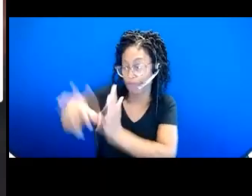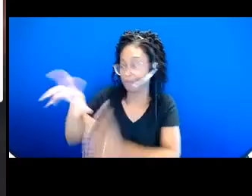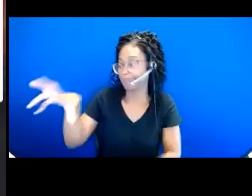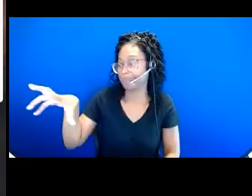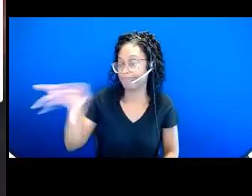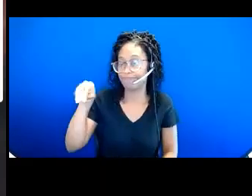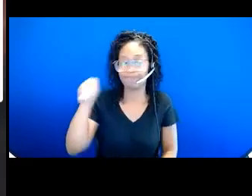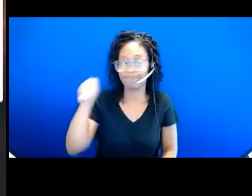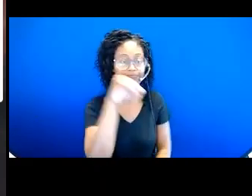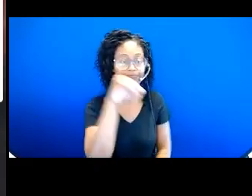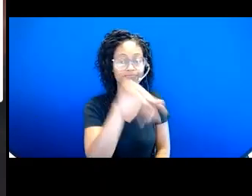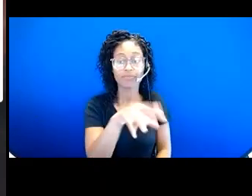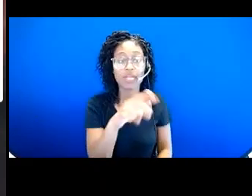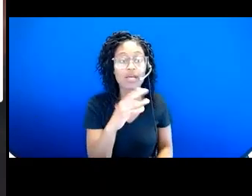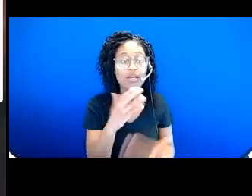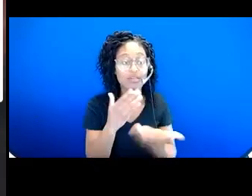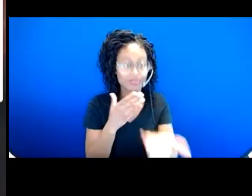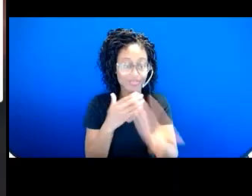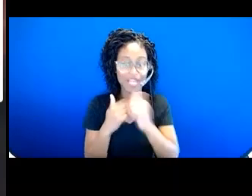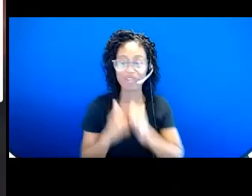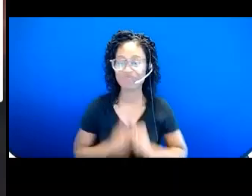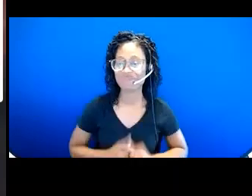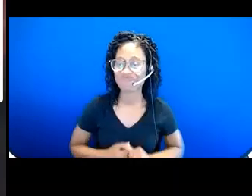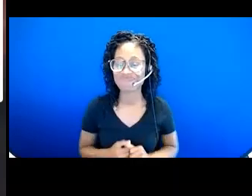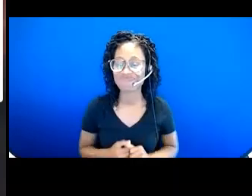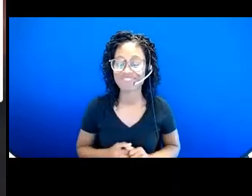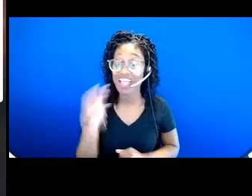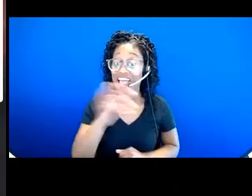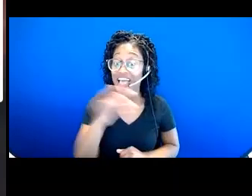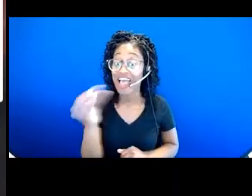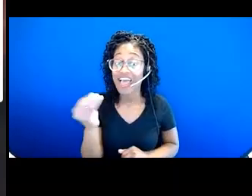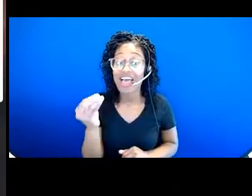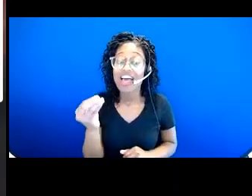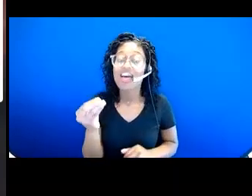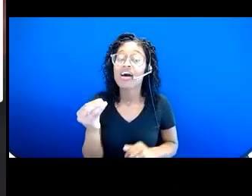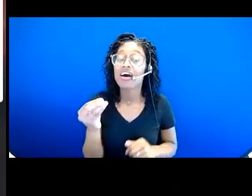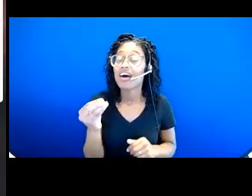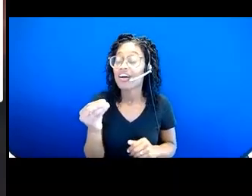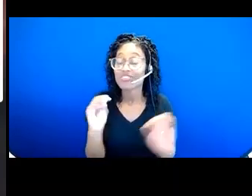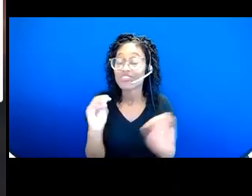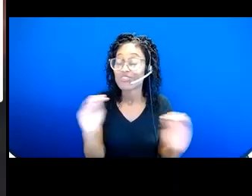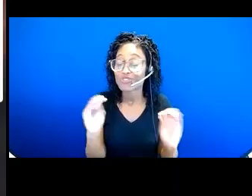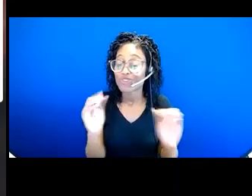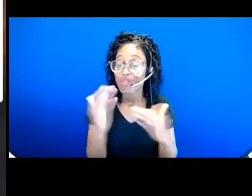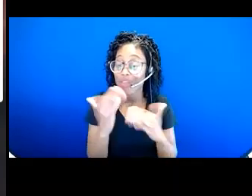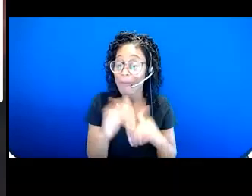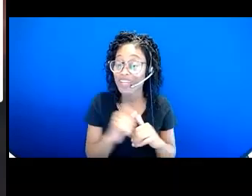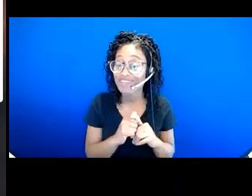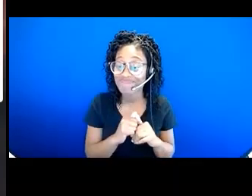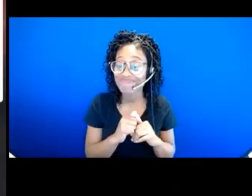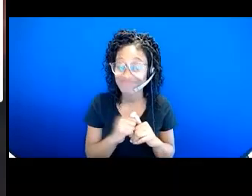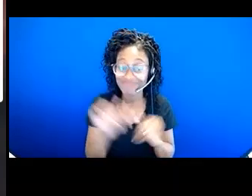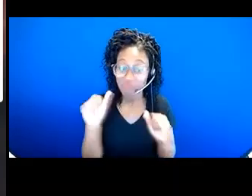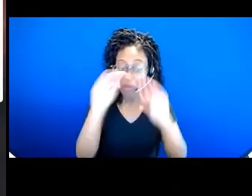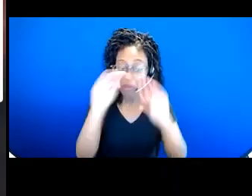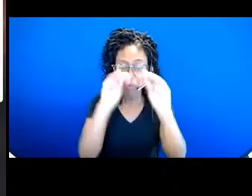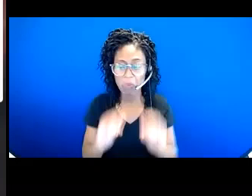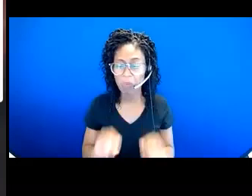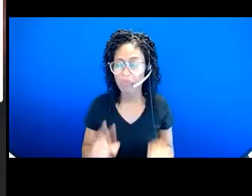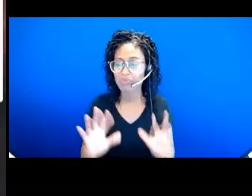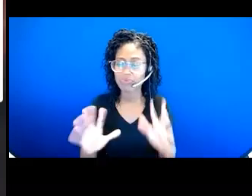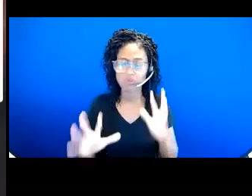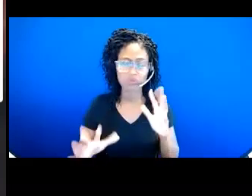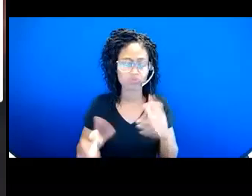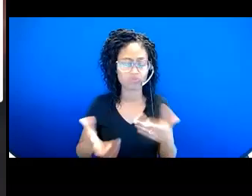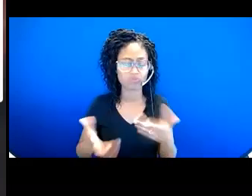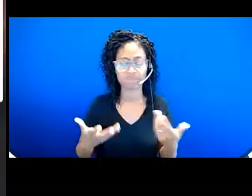into the content box. I mentioned that there's no limit to the amount of content that you can add. And